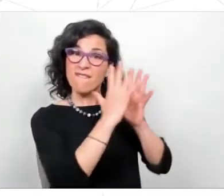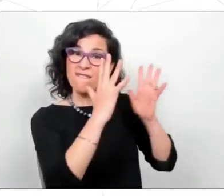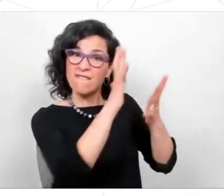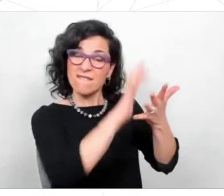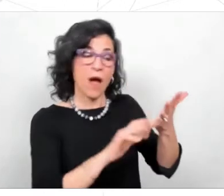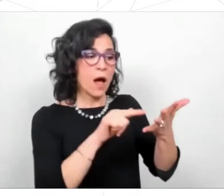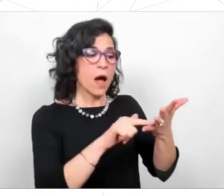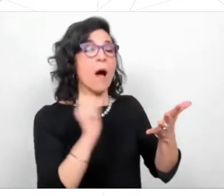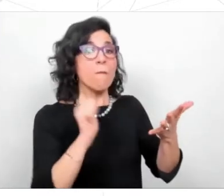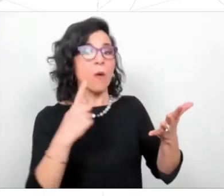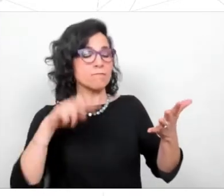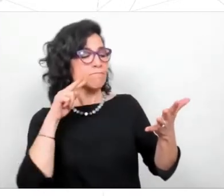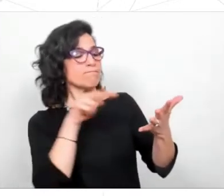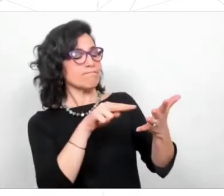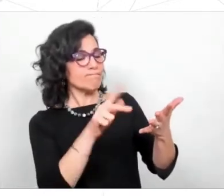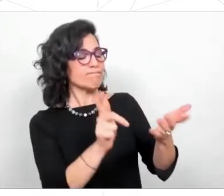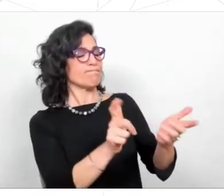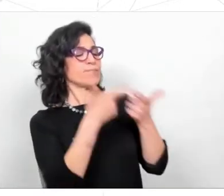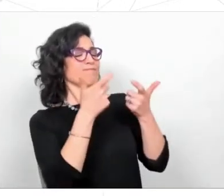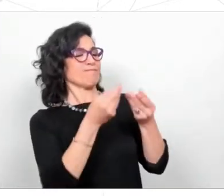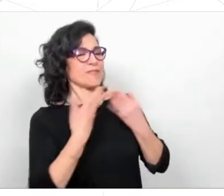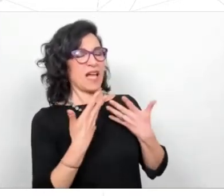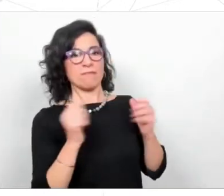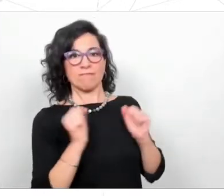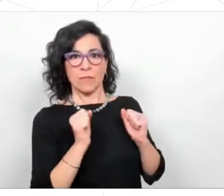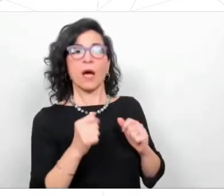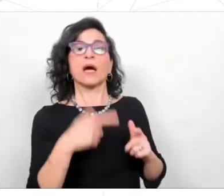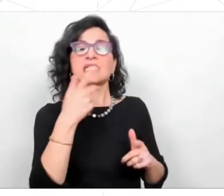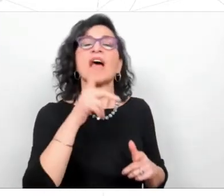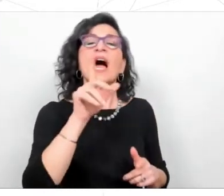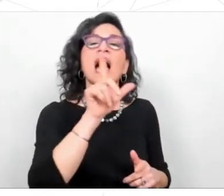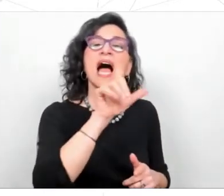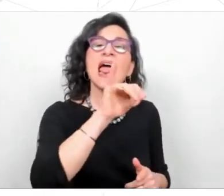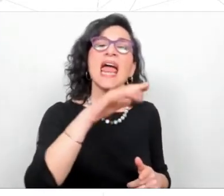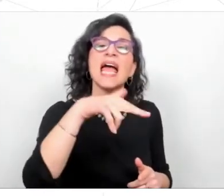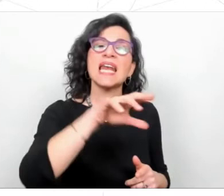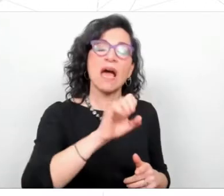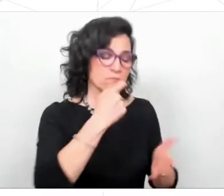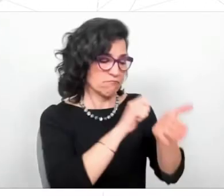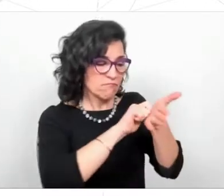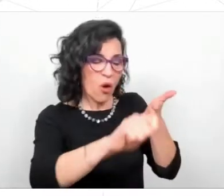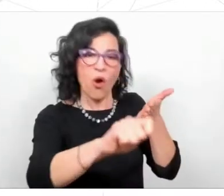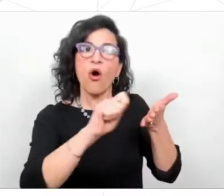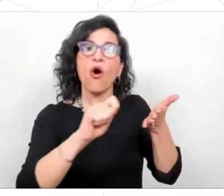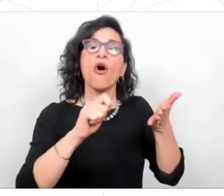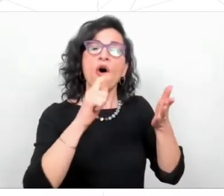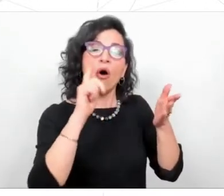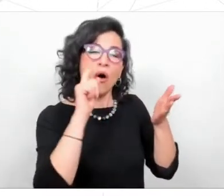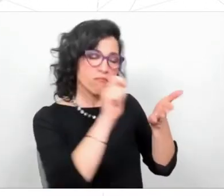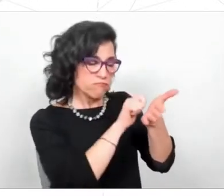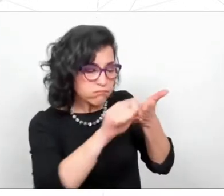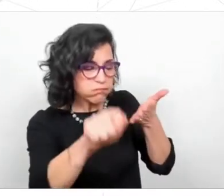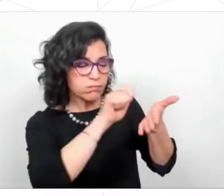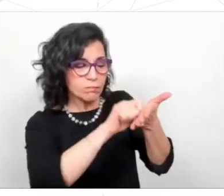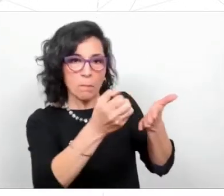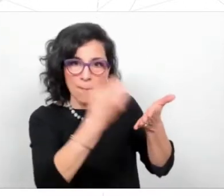and it can still be intimidating. So what we're going to do is we're actually going to turn on line focus. And this will allow us to look at